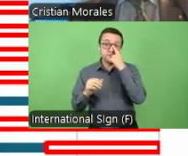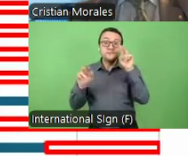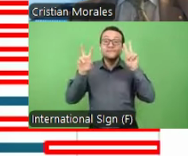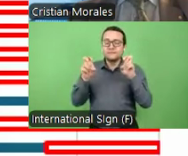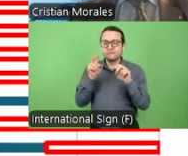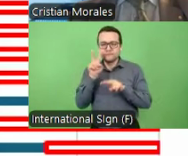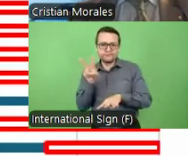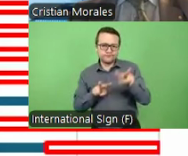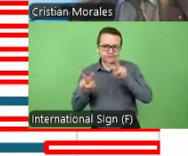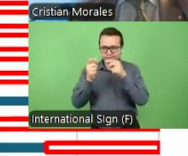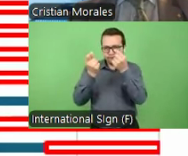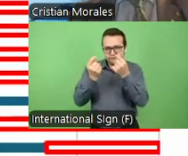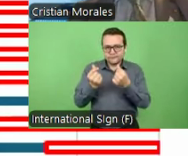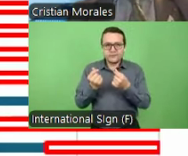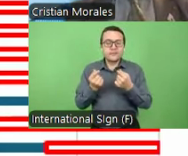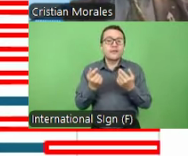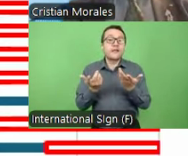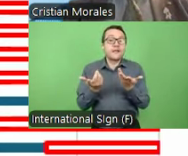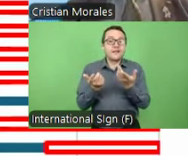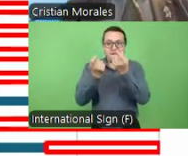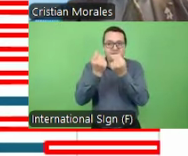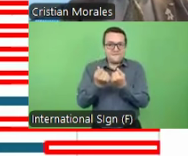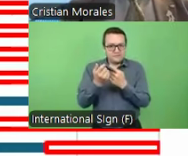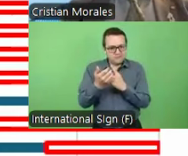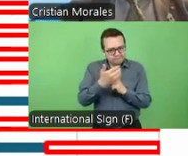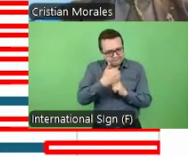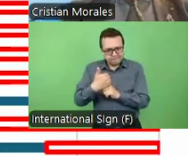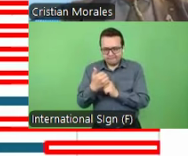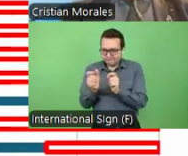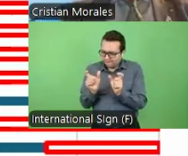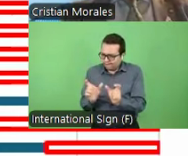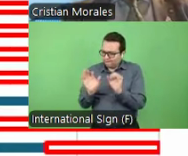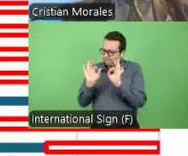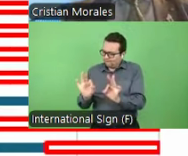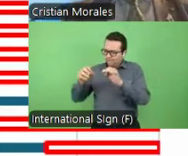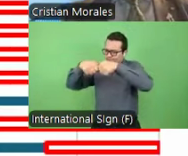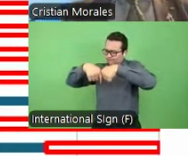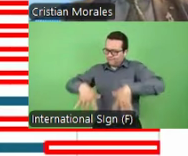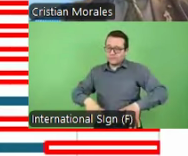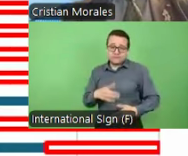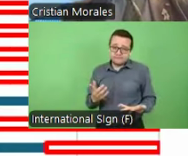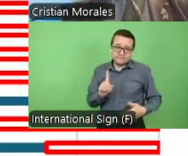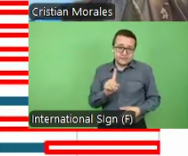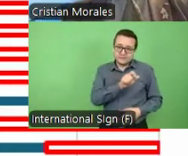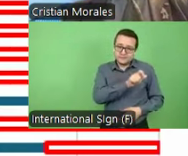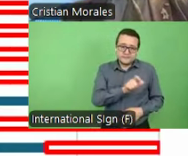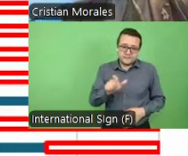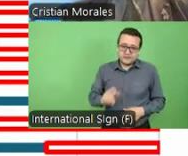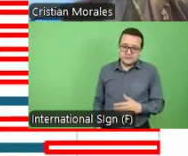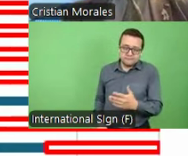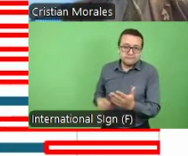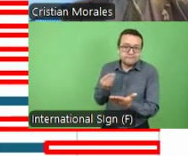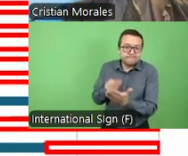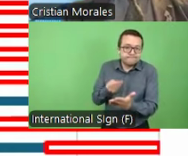primera of financial variable a protection. analizar se The first refiere variable al peso makes que tiene el reference gasto de bolsillo. to the Este es un weight tema que that there